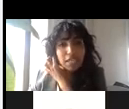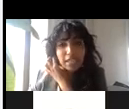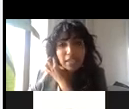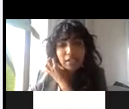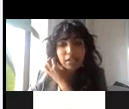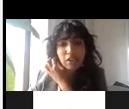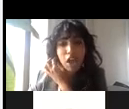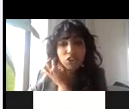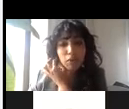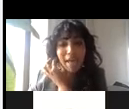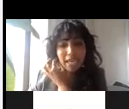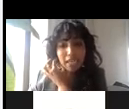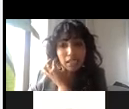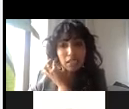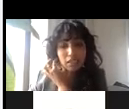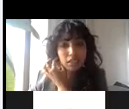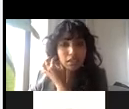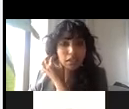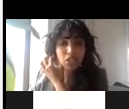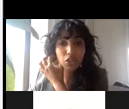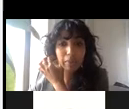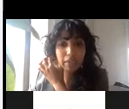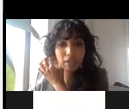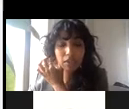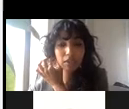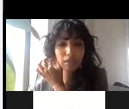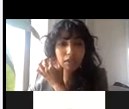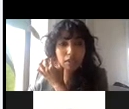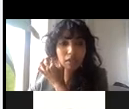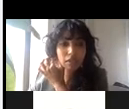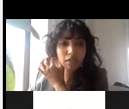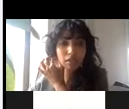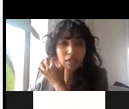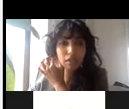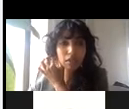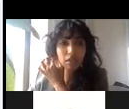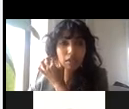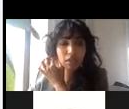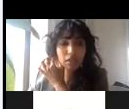I see not traumatic. It's a great one.